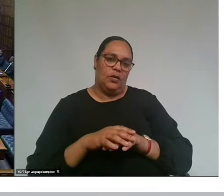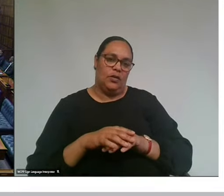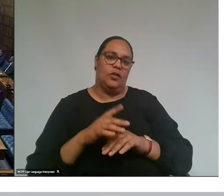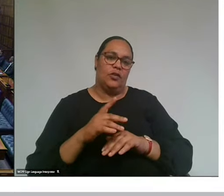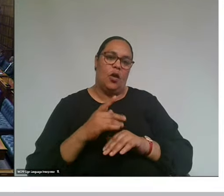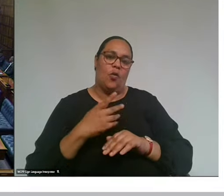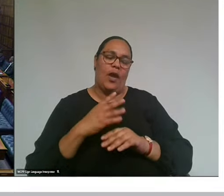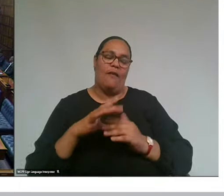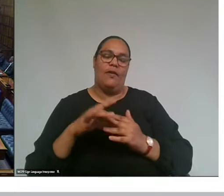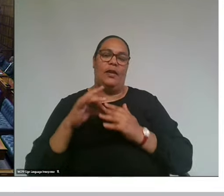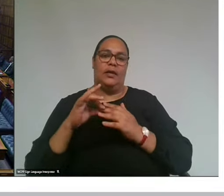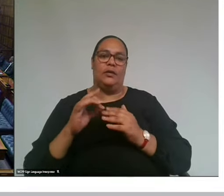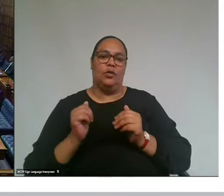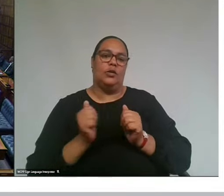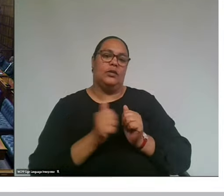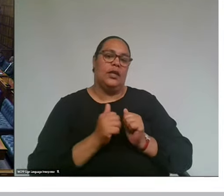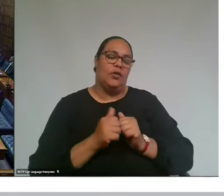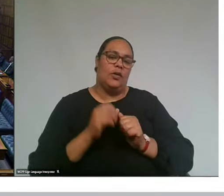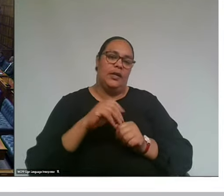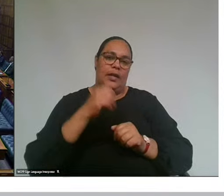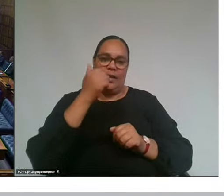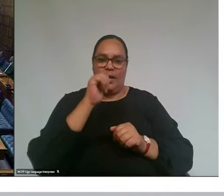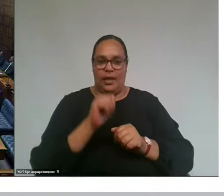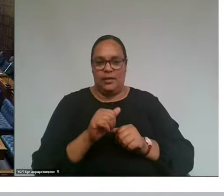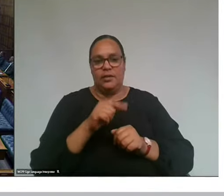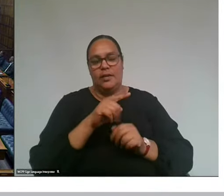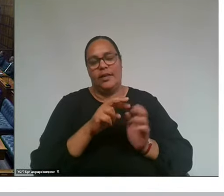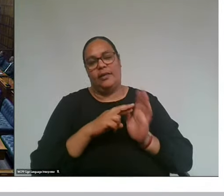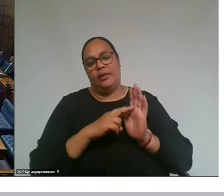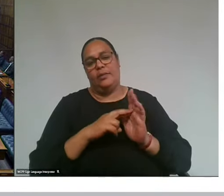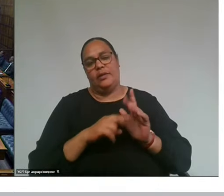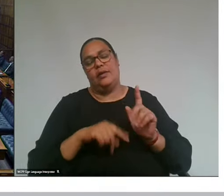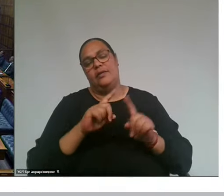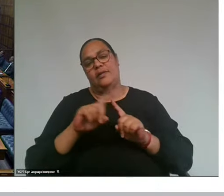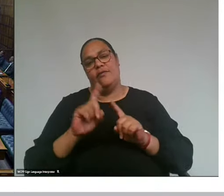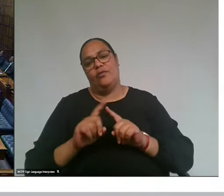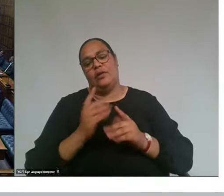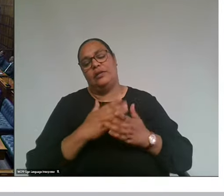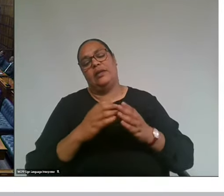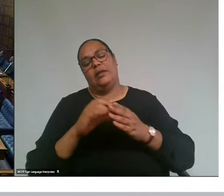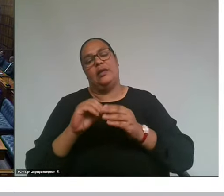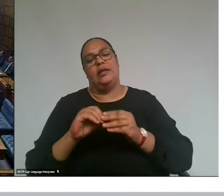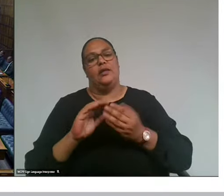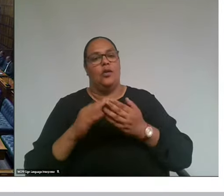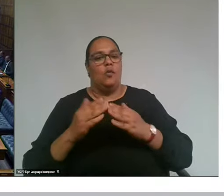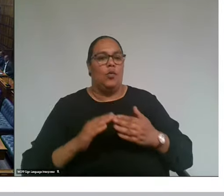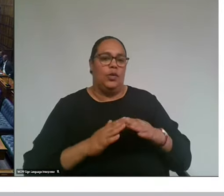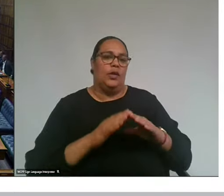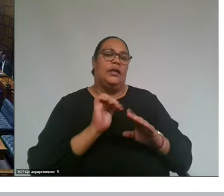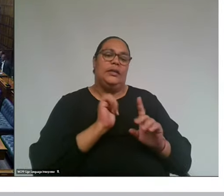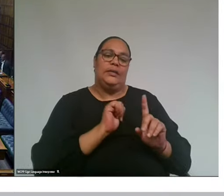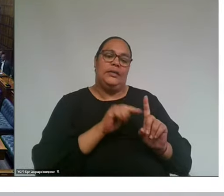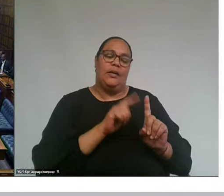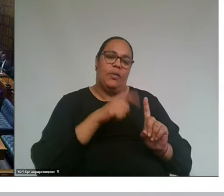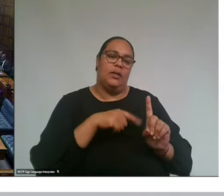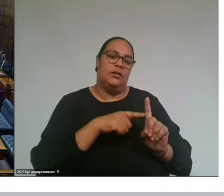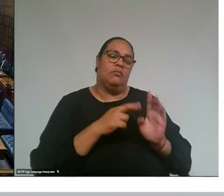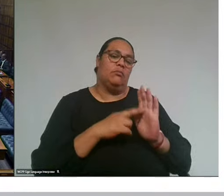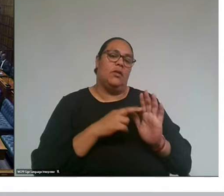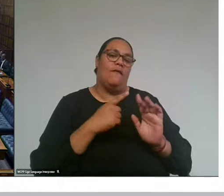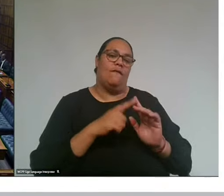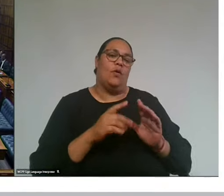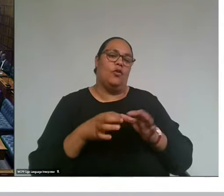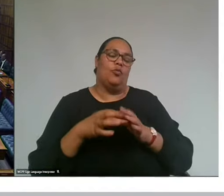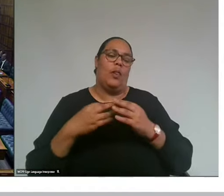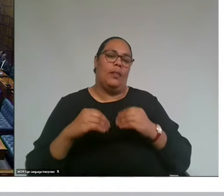have an elected stakeholder Network in Atlantis that represents different sectors in the community and he is the representative for the